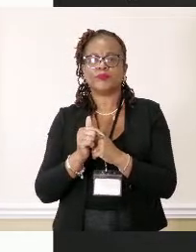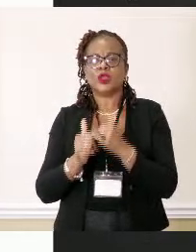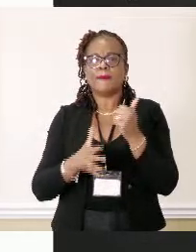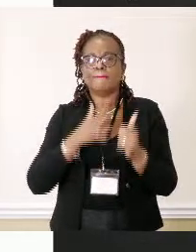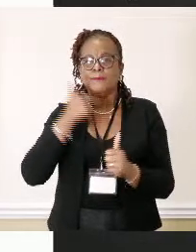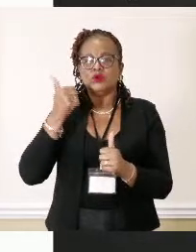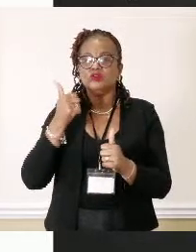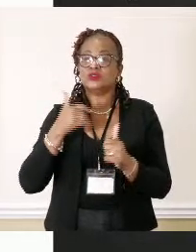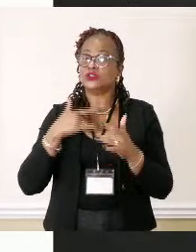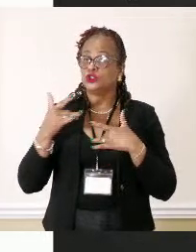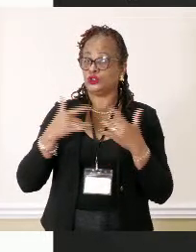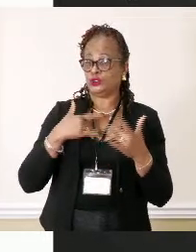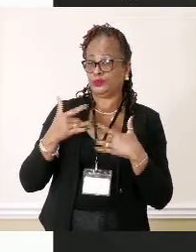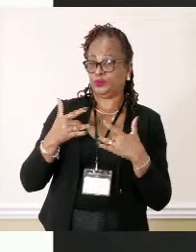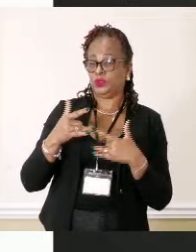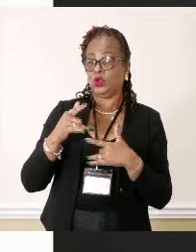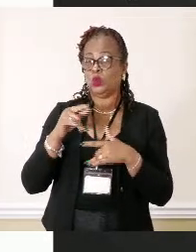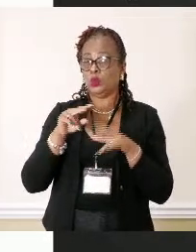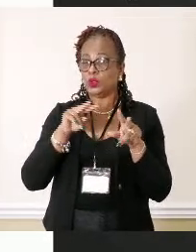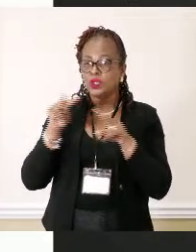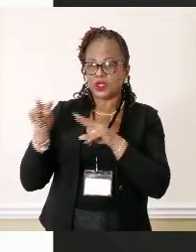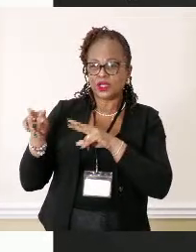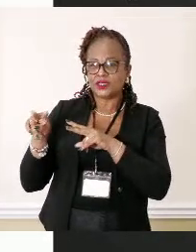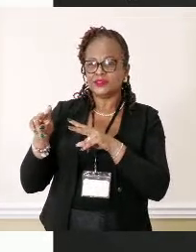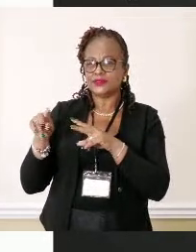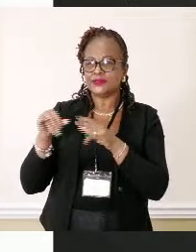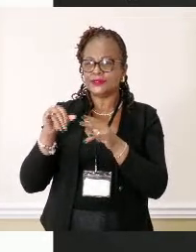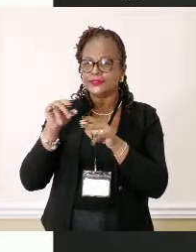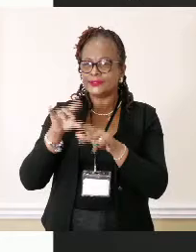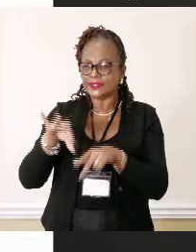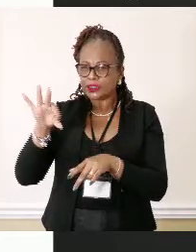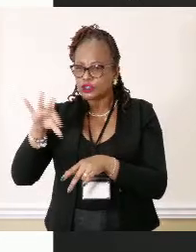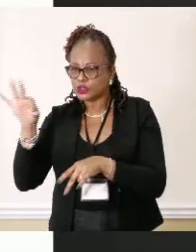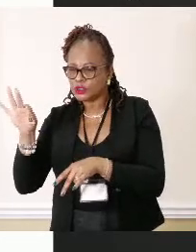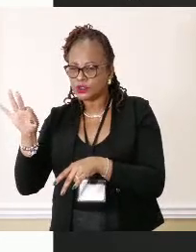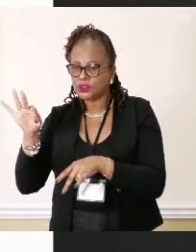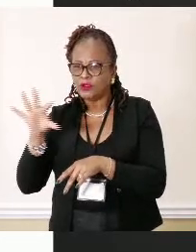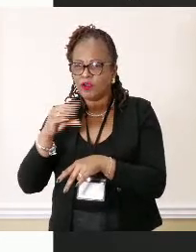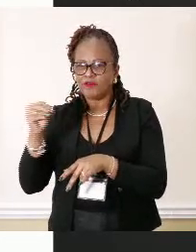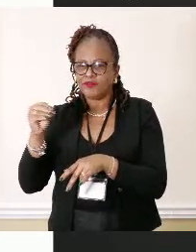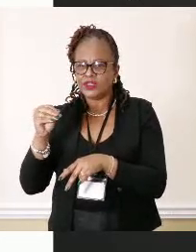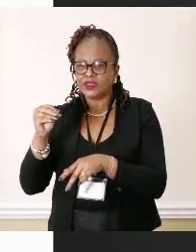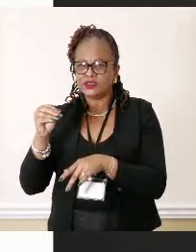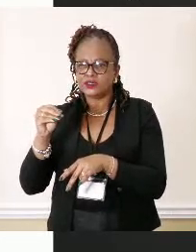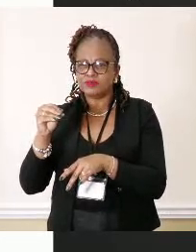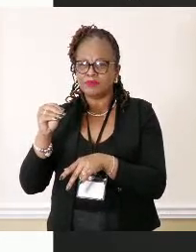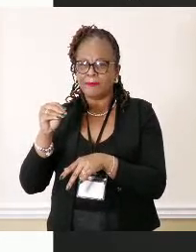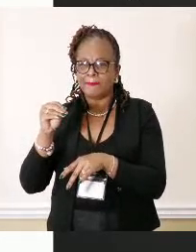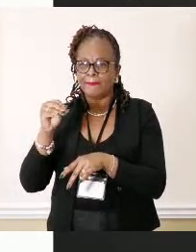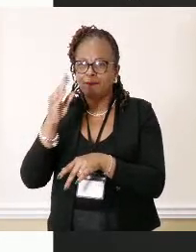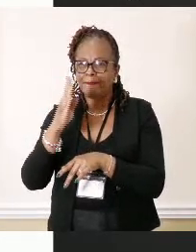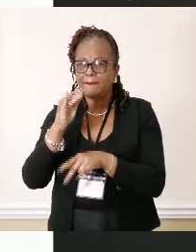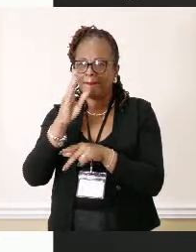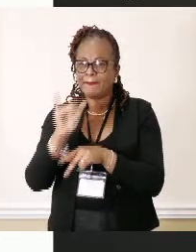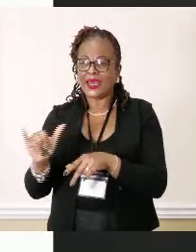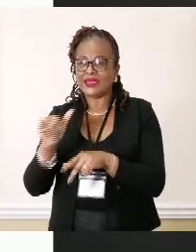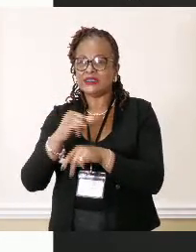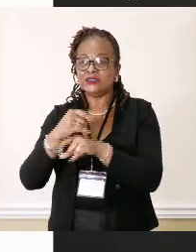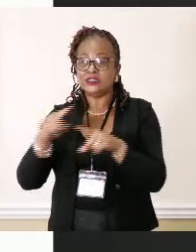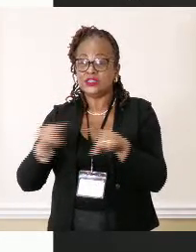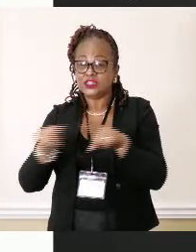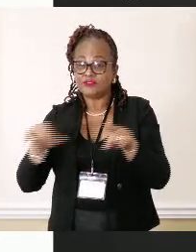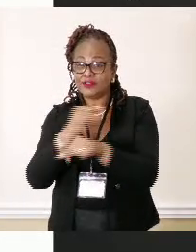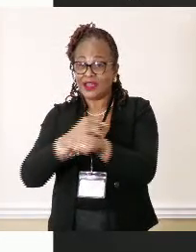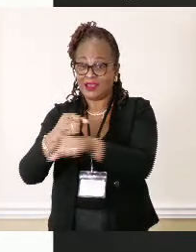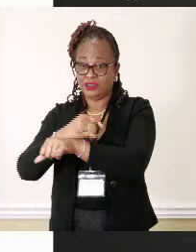most concerning when we look at the detection of these deletions by island. And